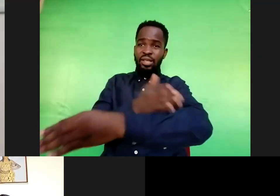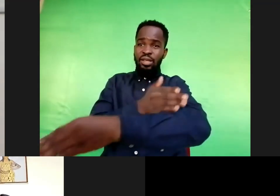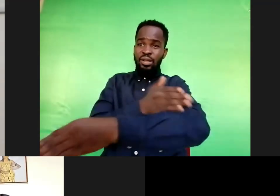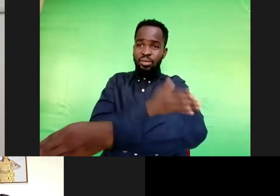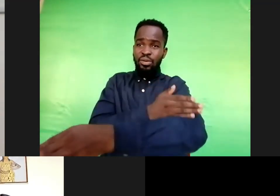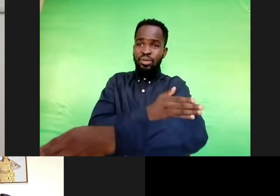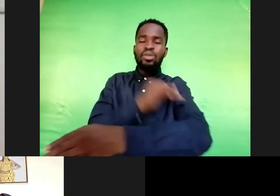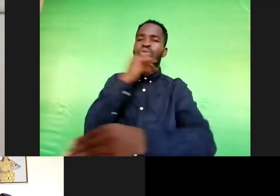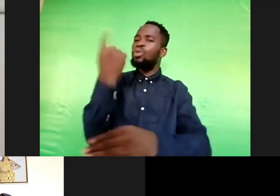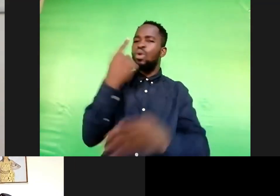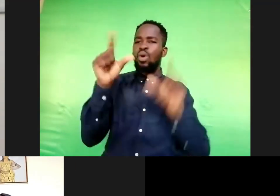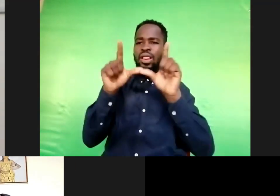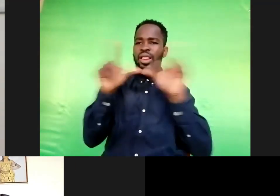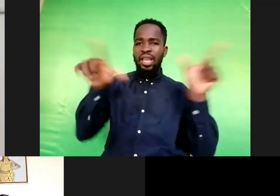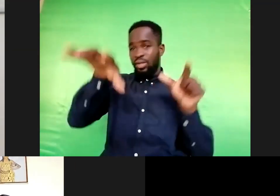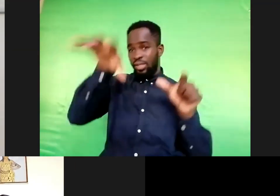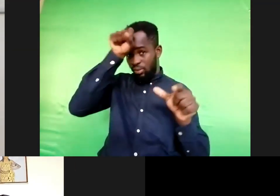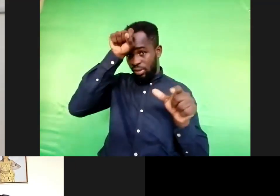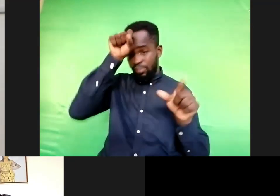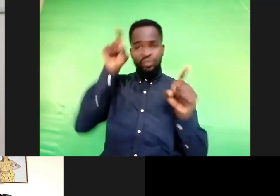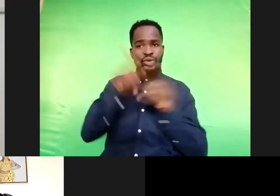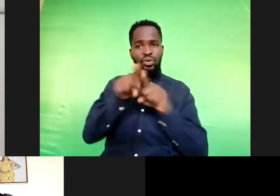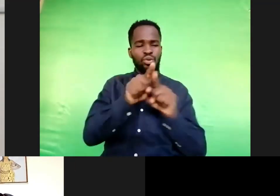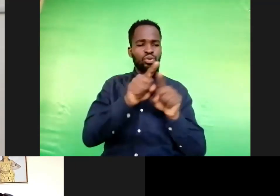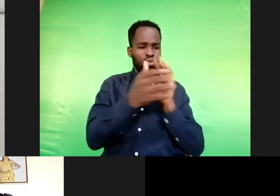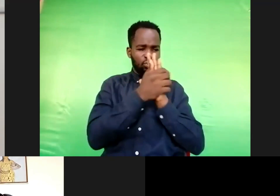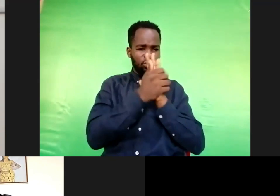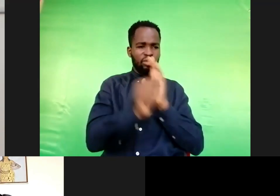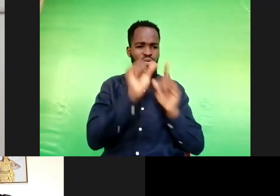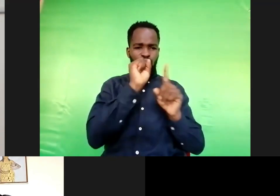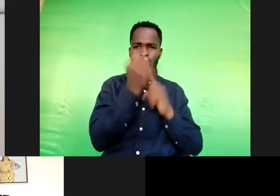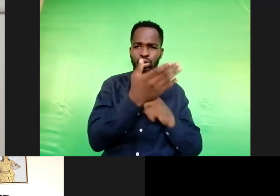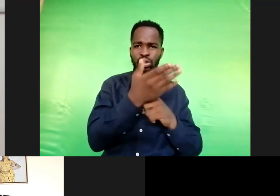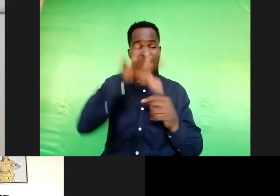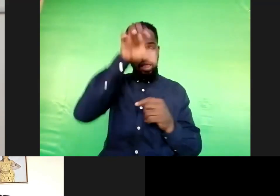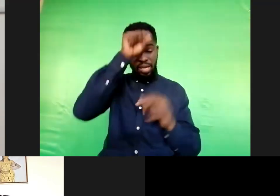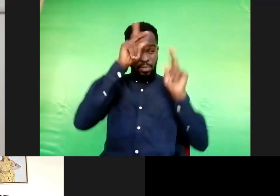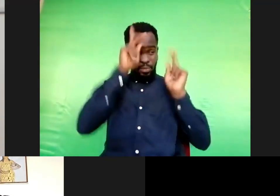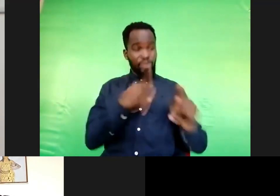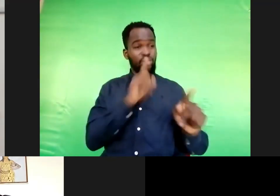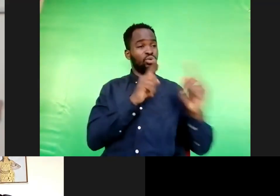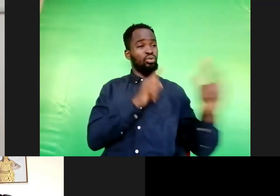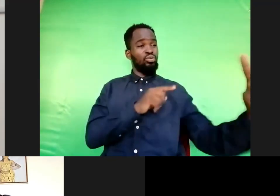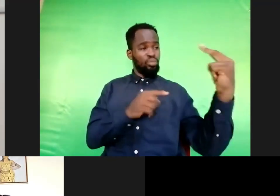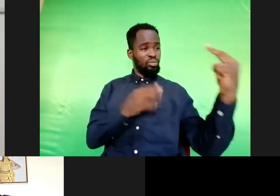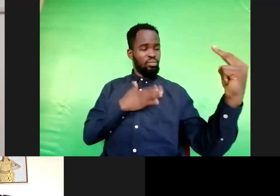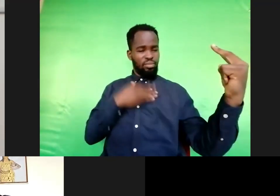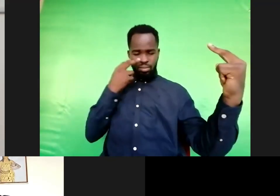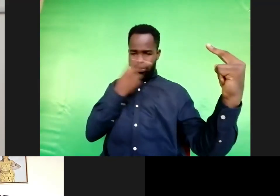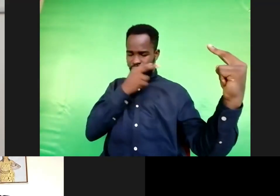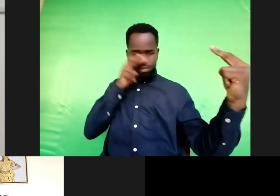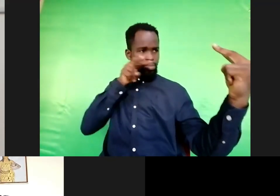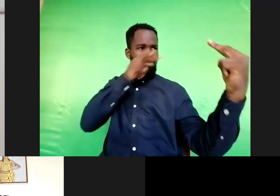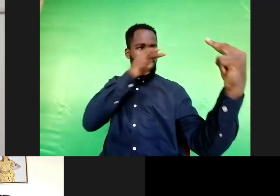in language acquisition, but in social skills, learning that when someone is talking to me, I have to look at them. And when I'm talking